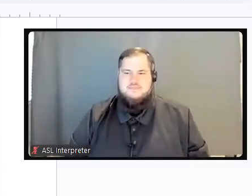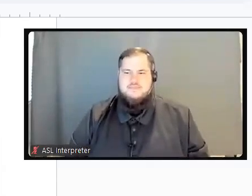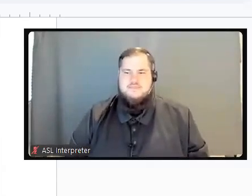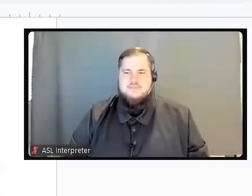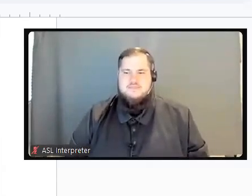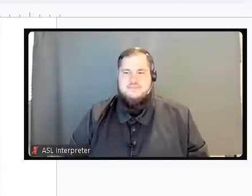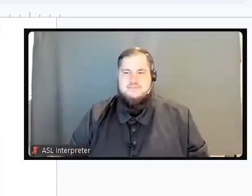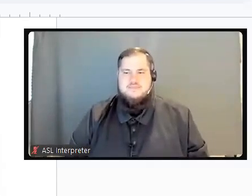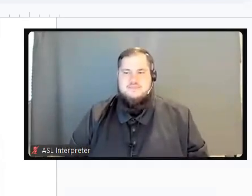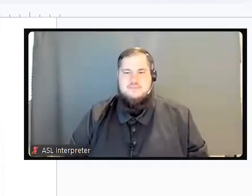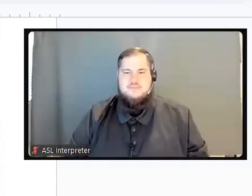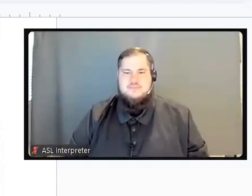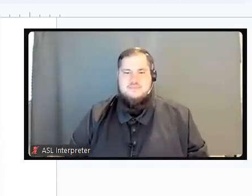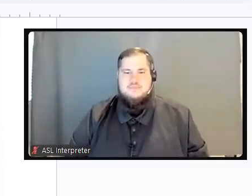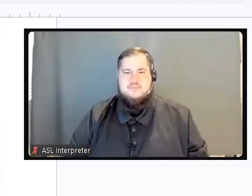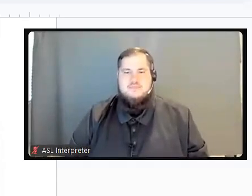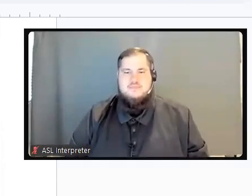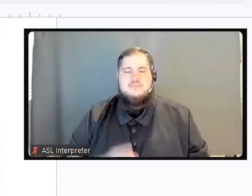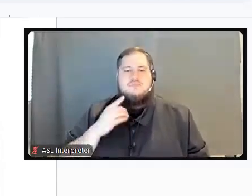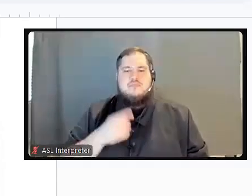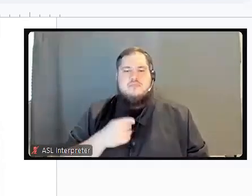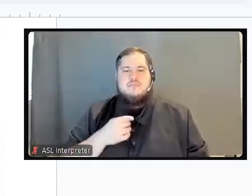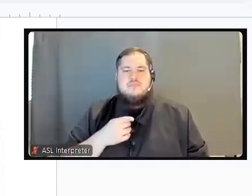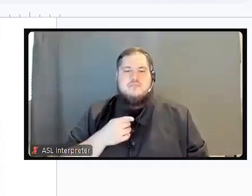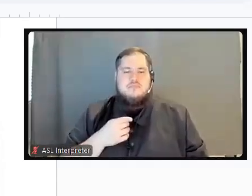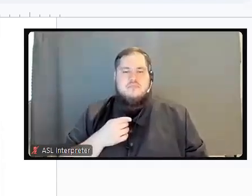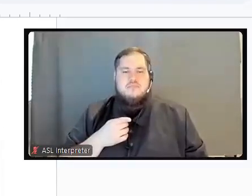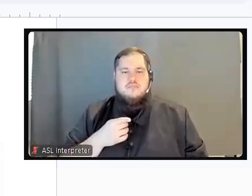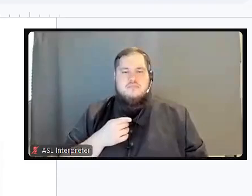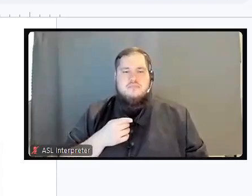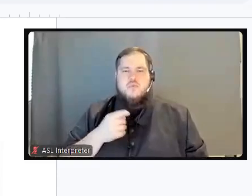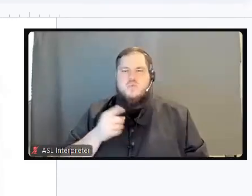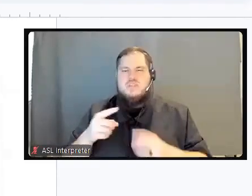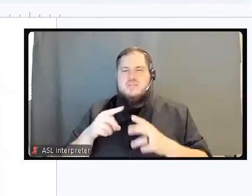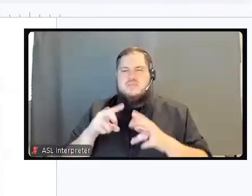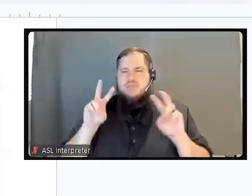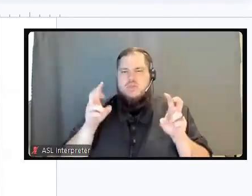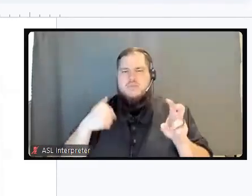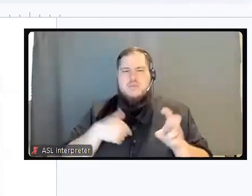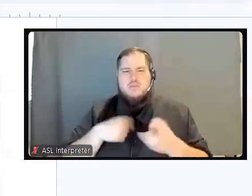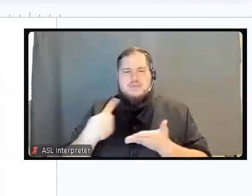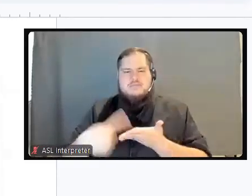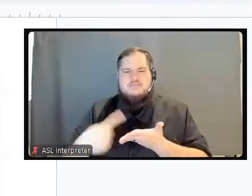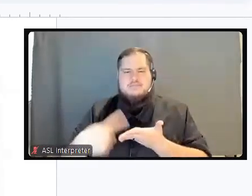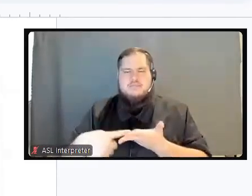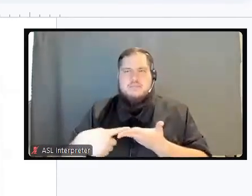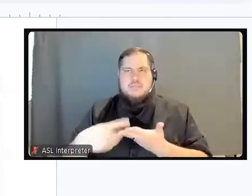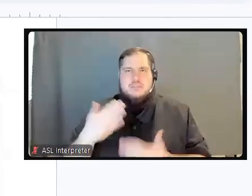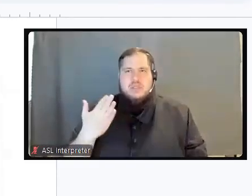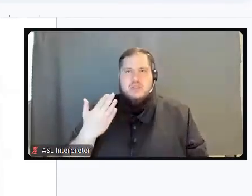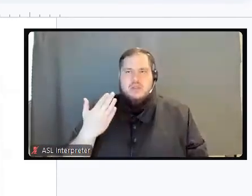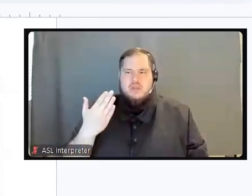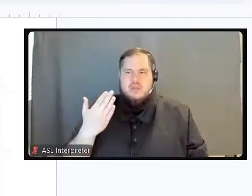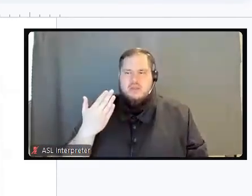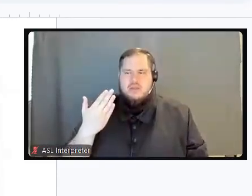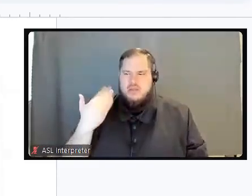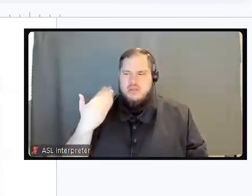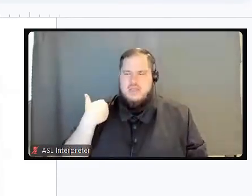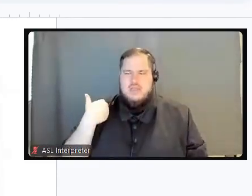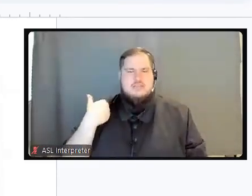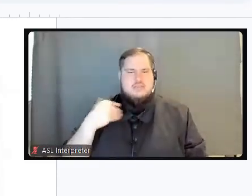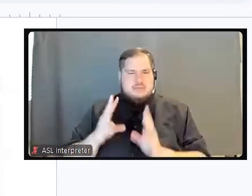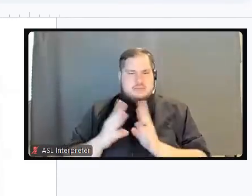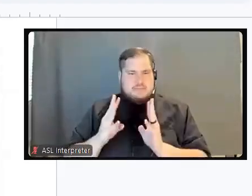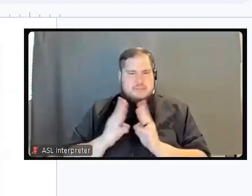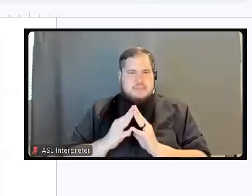I believe this was a topic that we discussed during our last